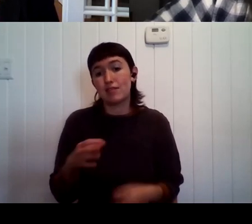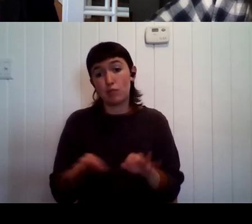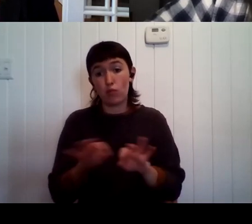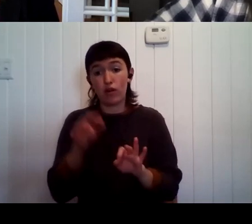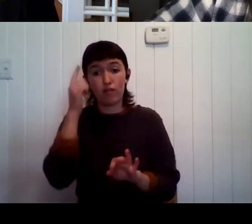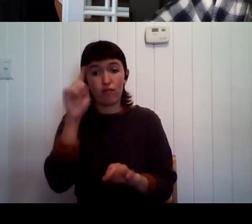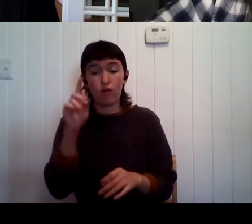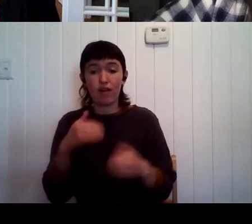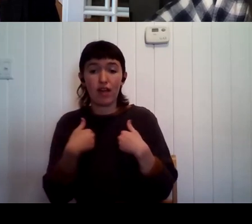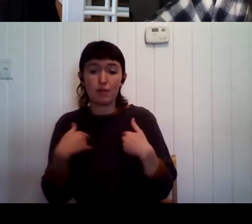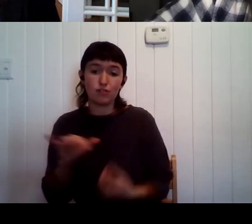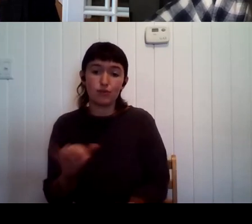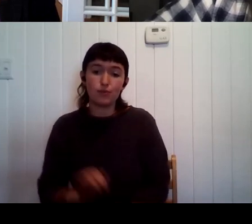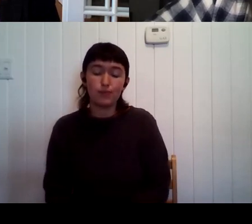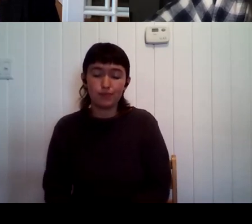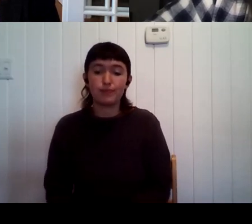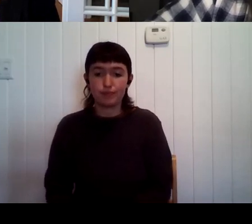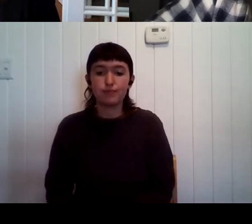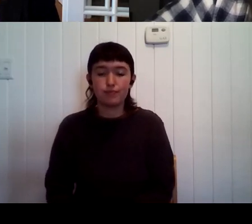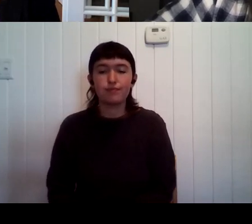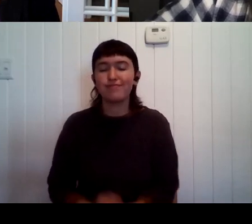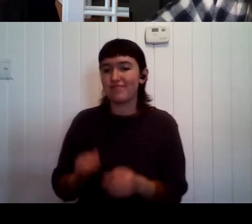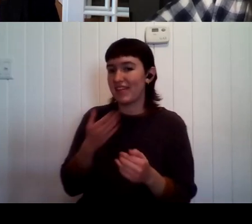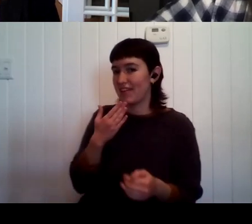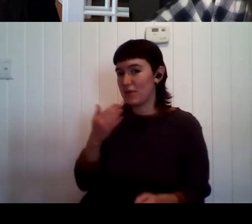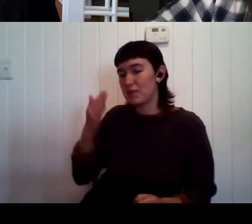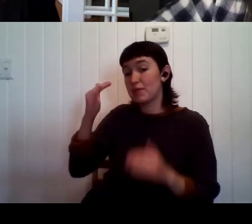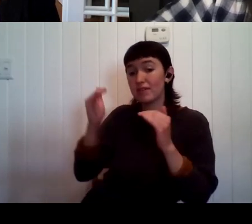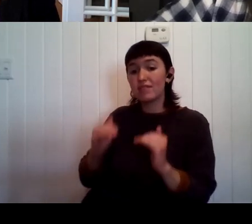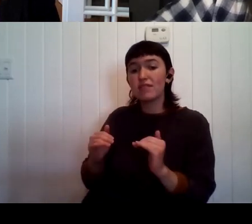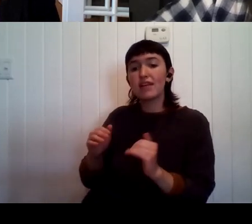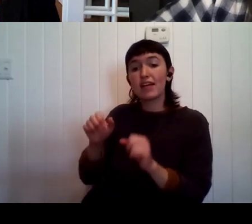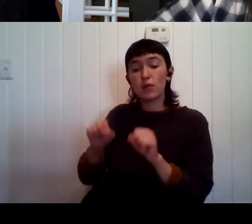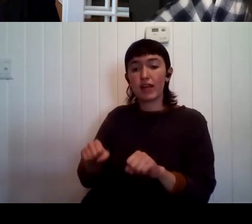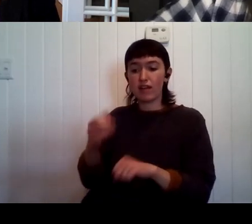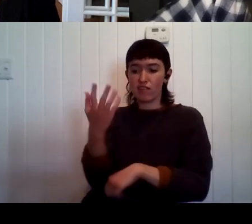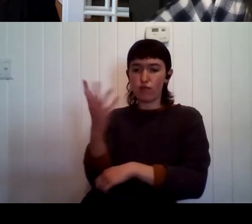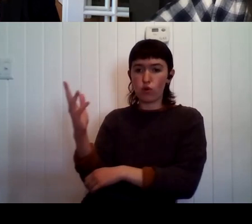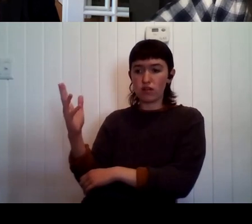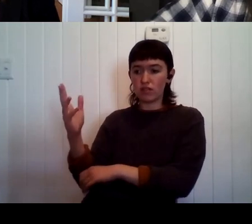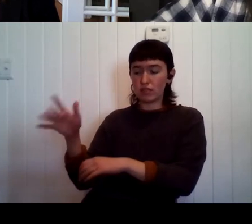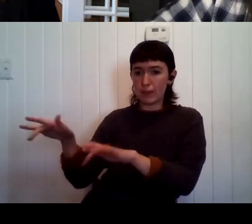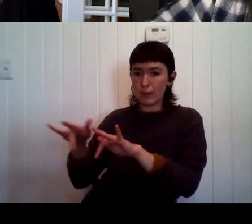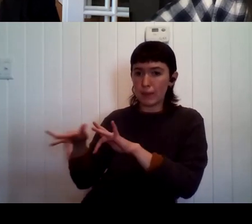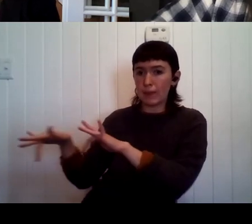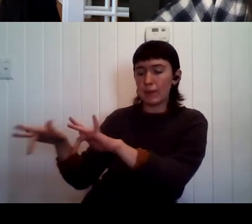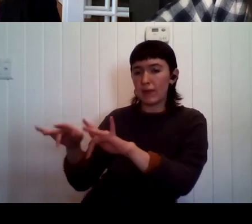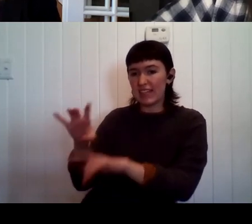Thank you. The next question is, can deforestation affect our oceans?